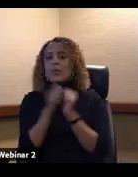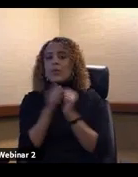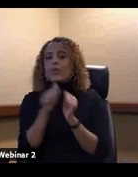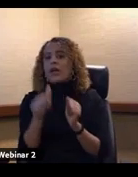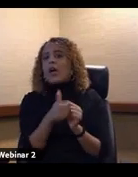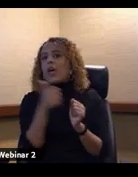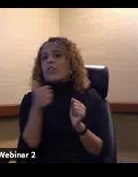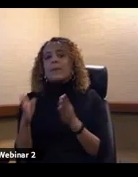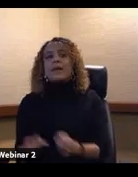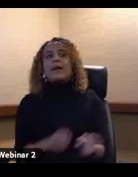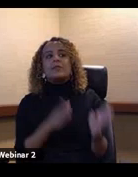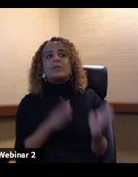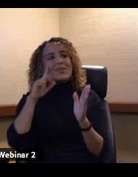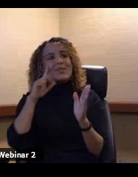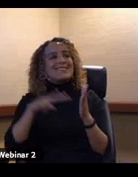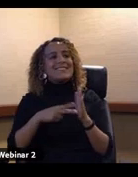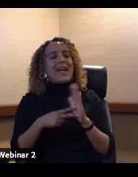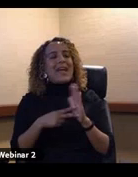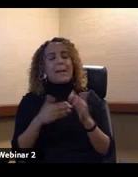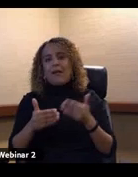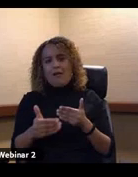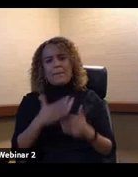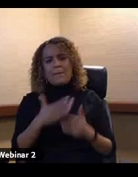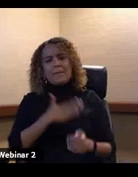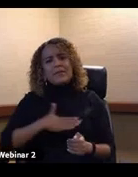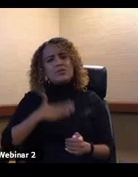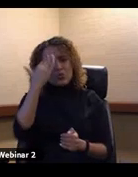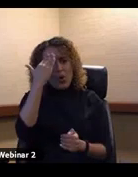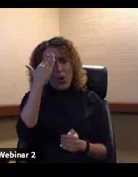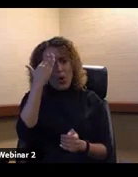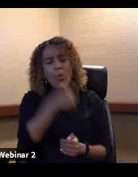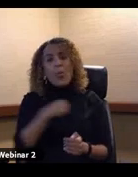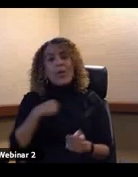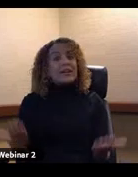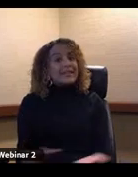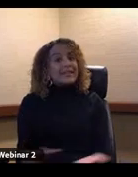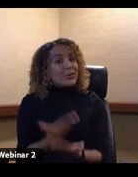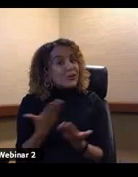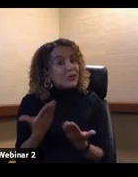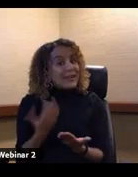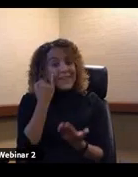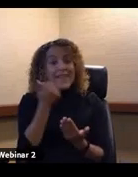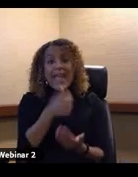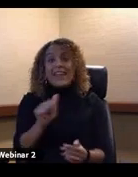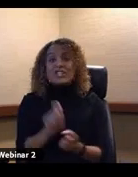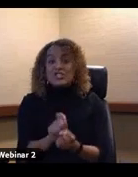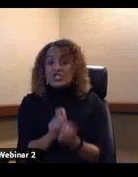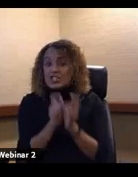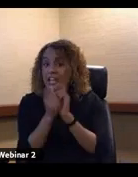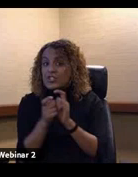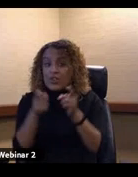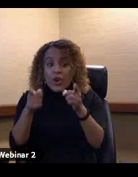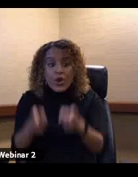can't speak to any other plans or intent beyond that. Please know we are here, and if anything changes,